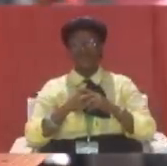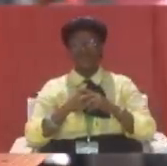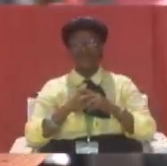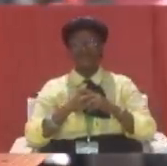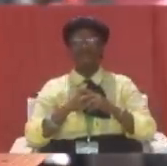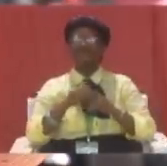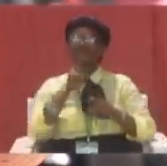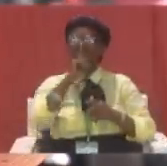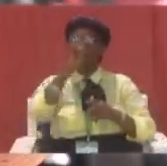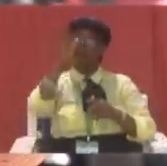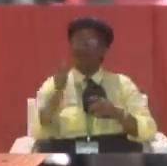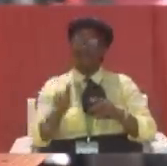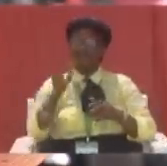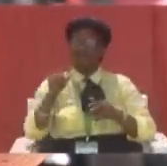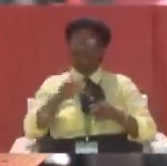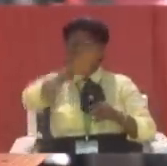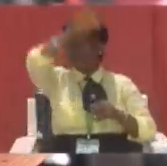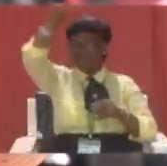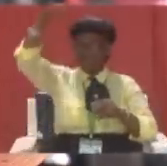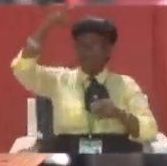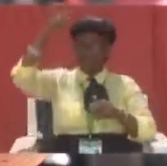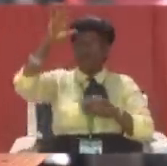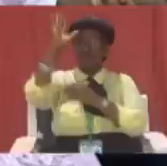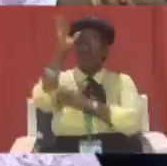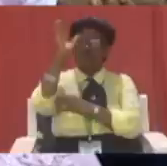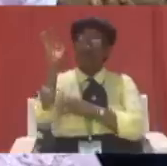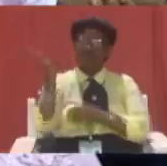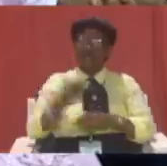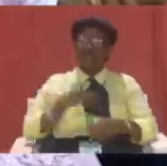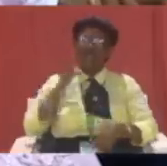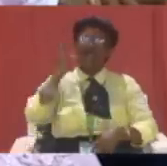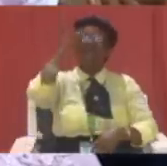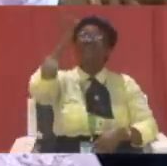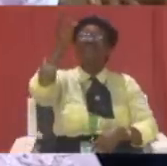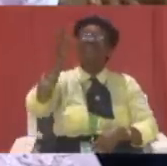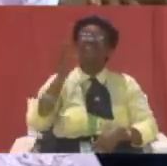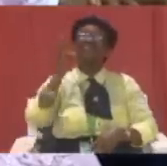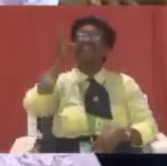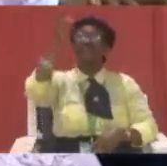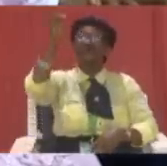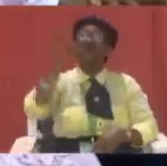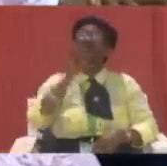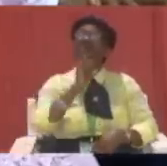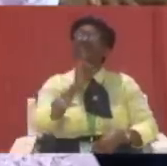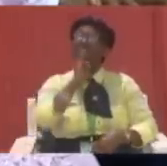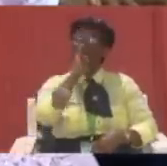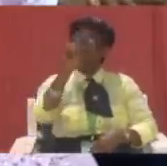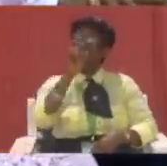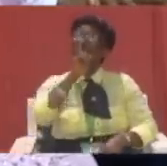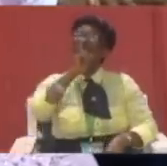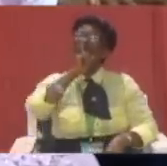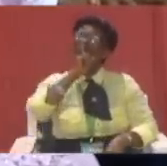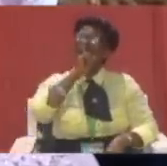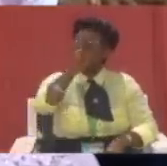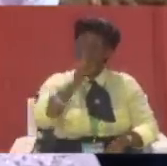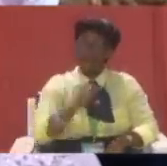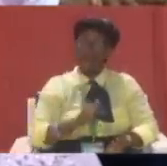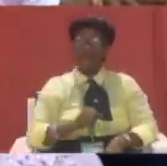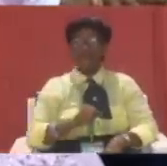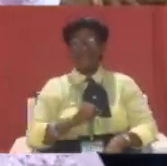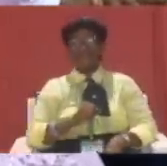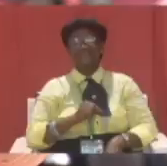Definitely, by the grace of God, our future is assured. When we see